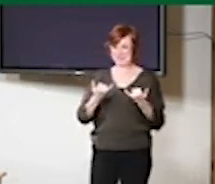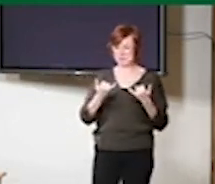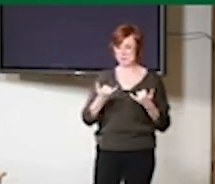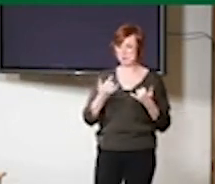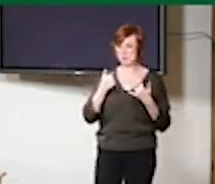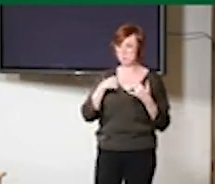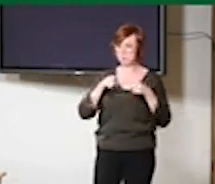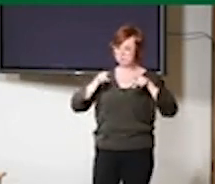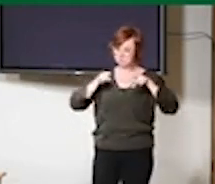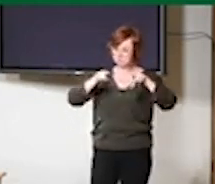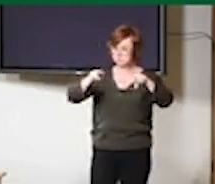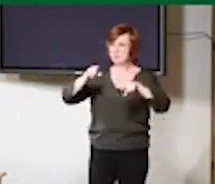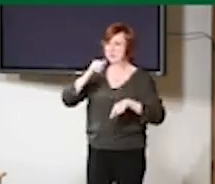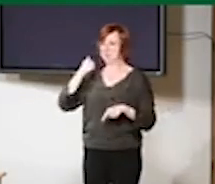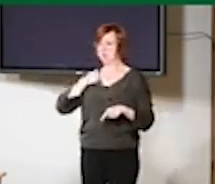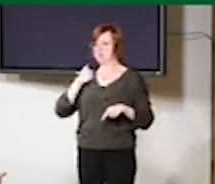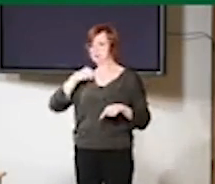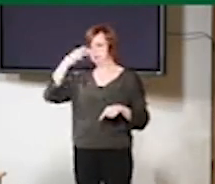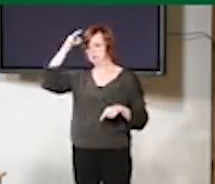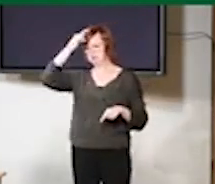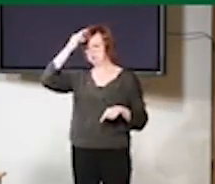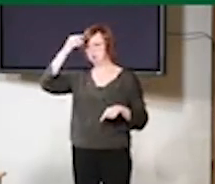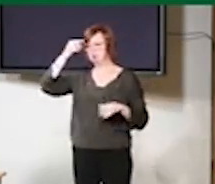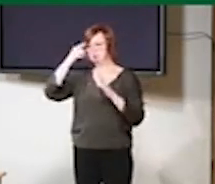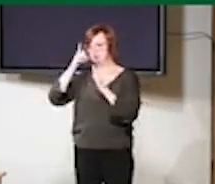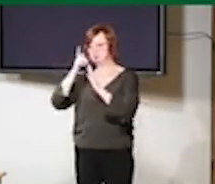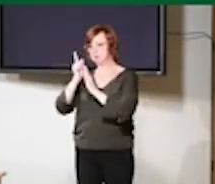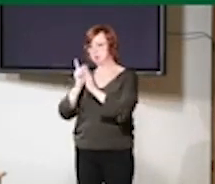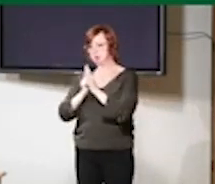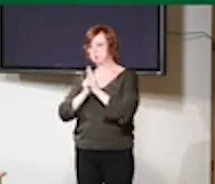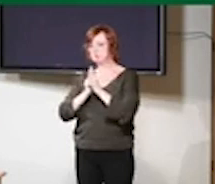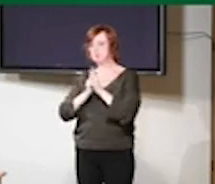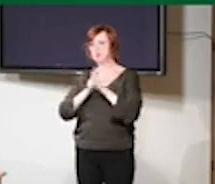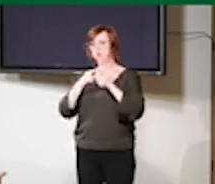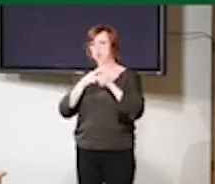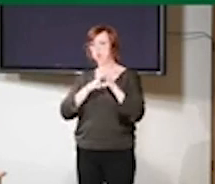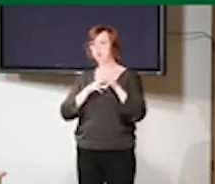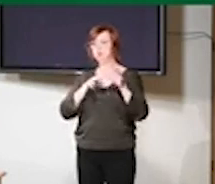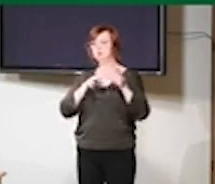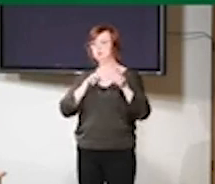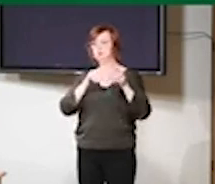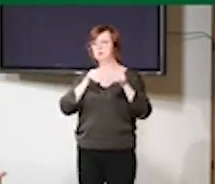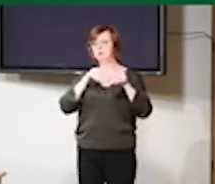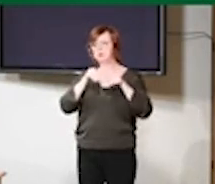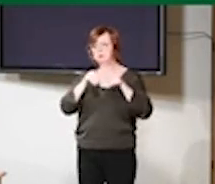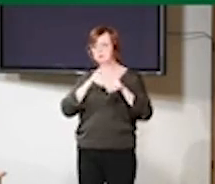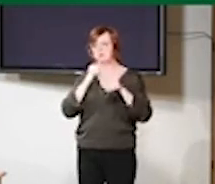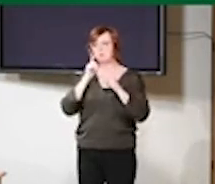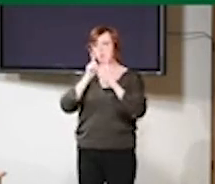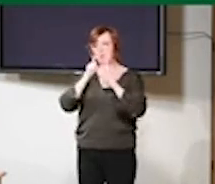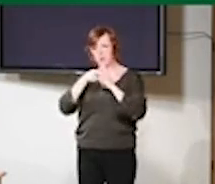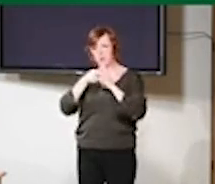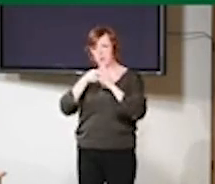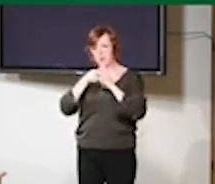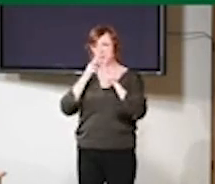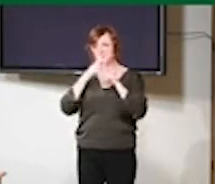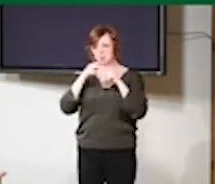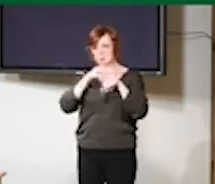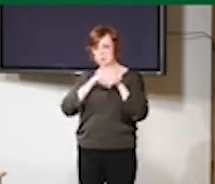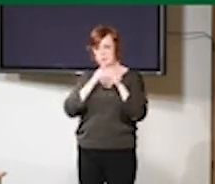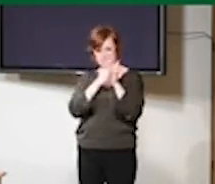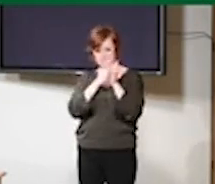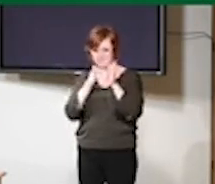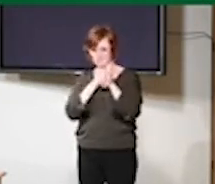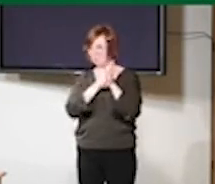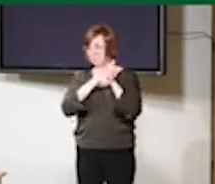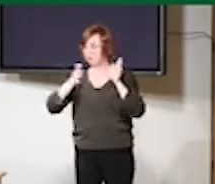the Canadian policy, the Canadian regulations that have been relaxed for a short period of time. We have done it for one reason and one reason only, and that's